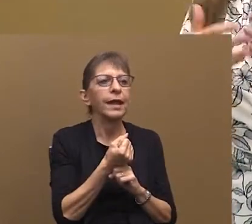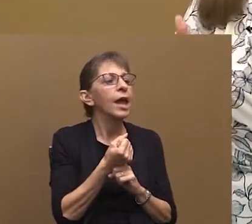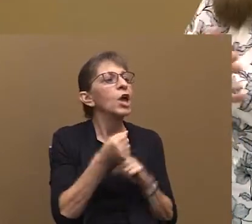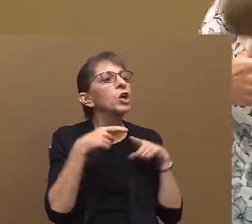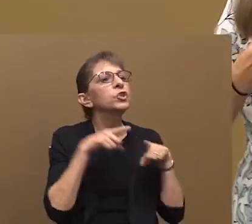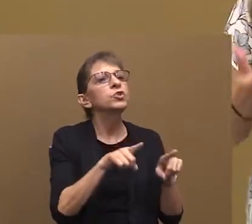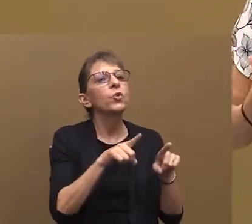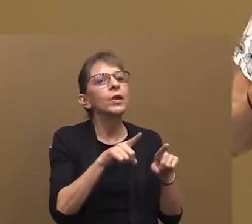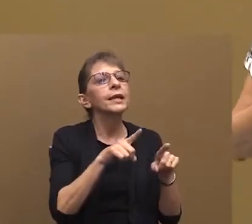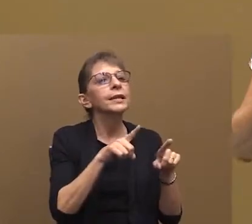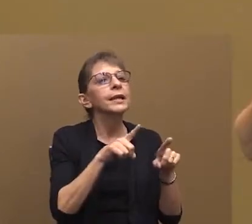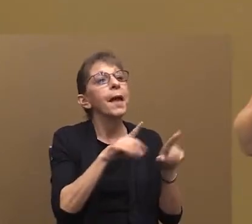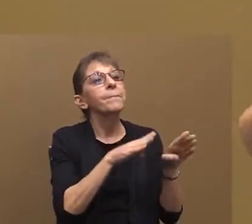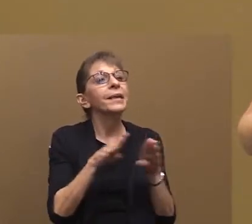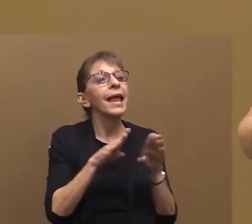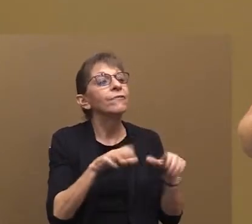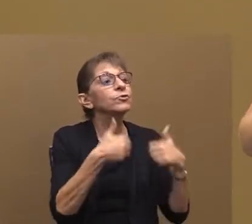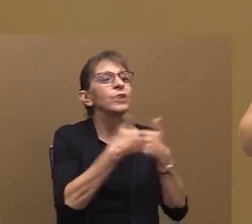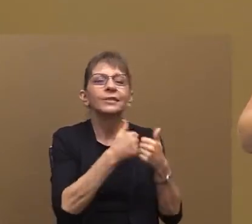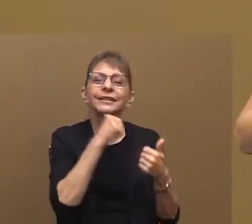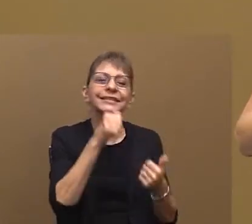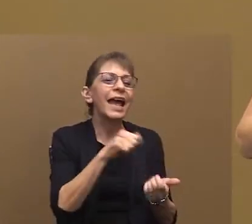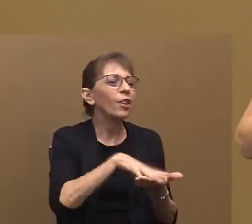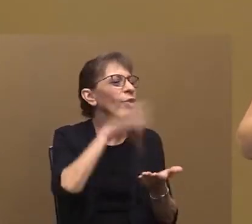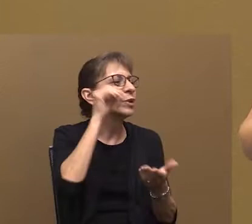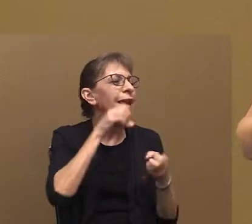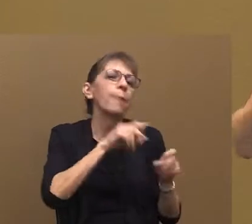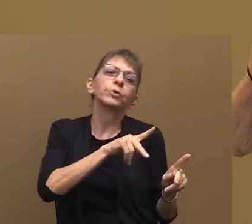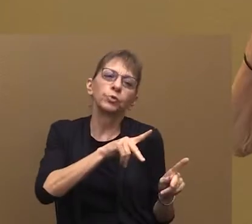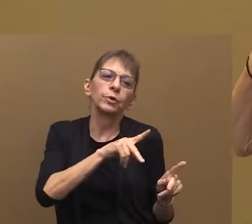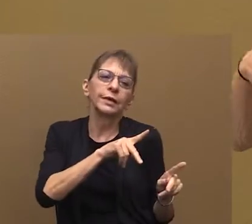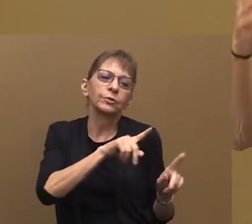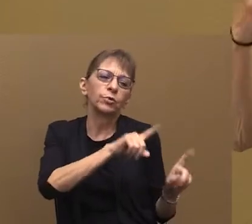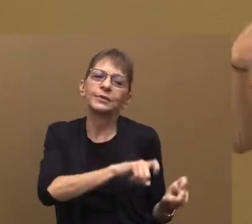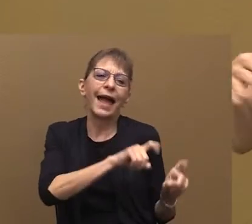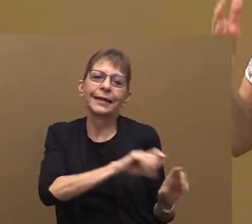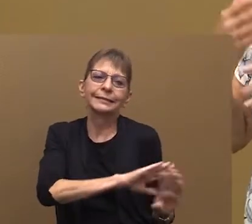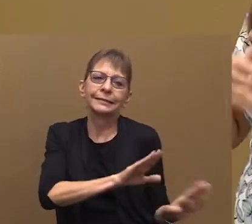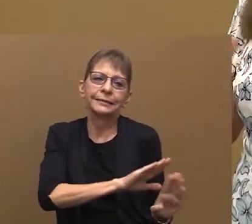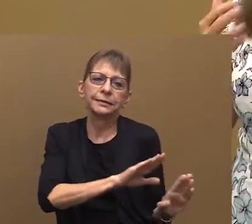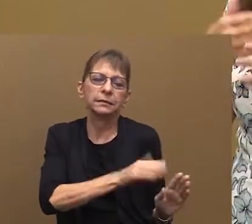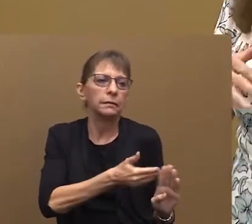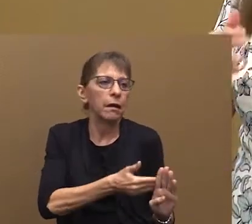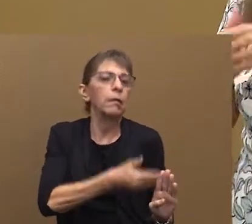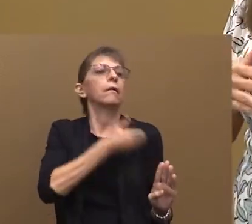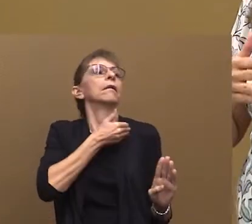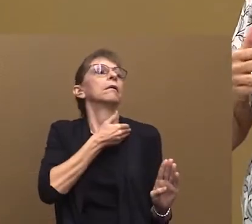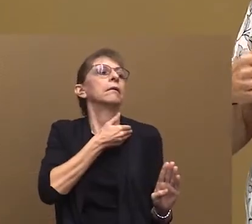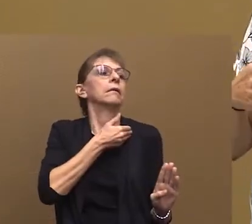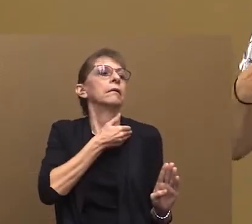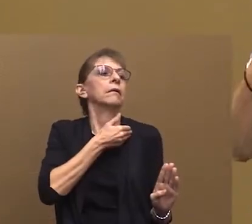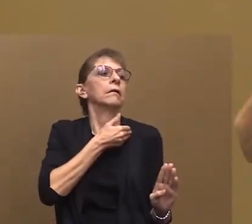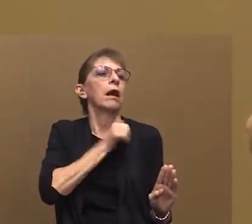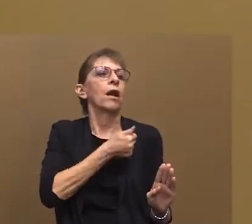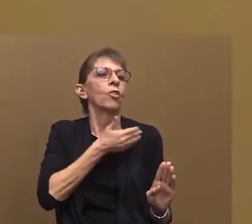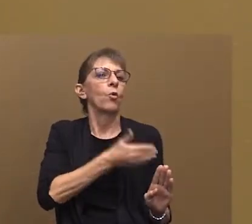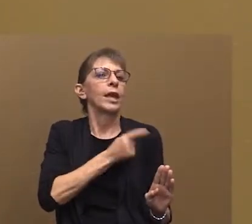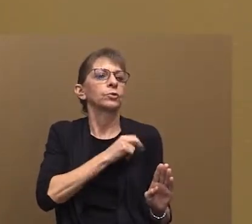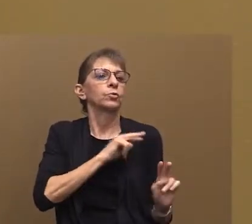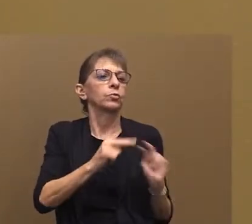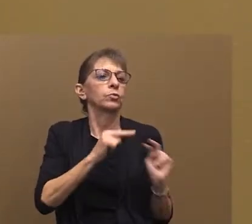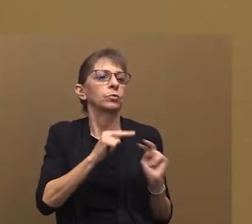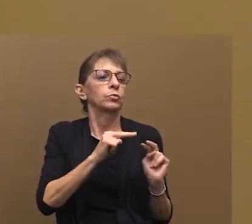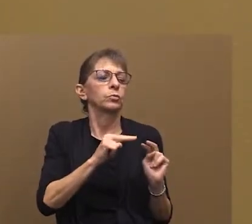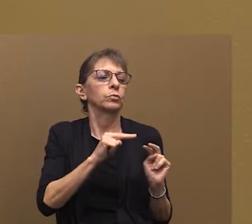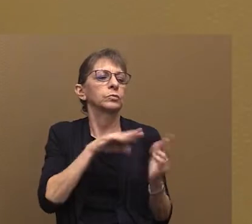learning opportunity to do this kind of task. But it's another behind the scenes way to take a